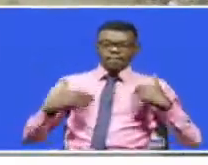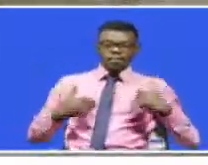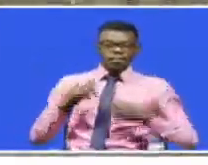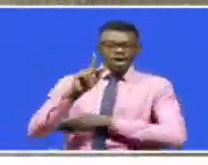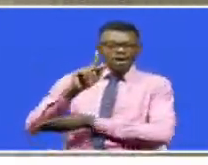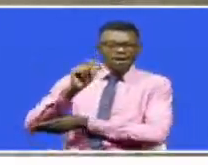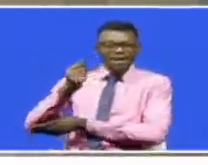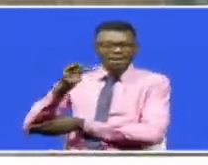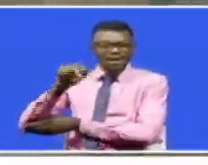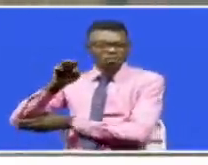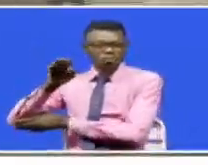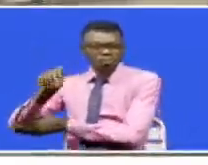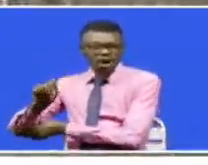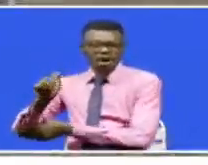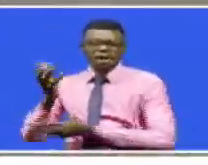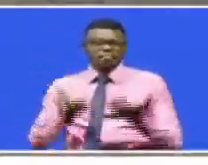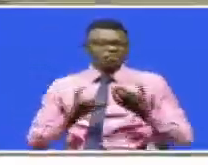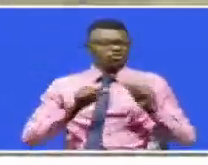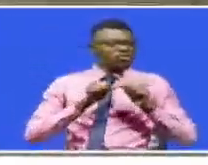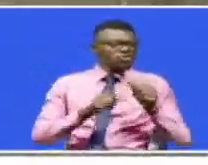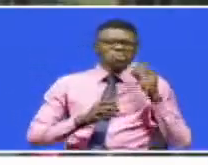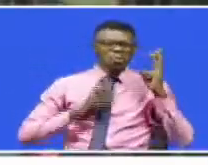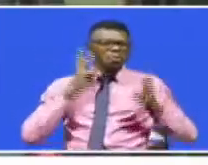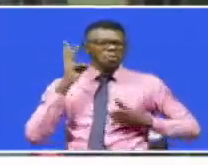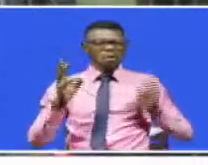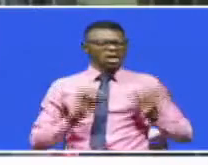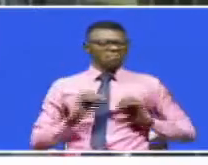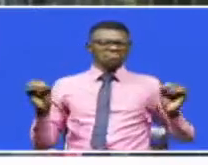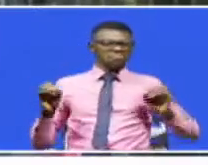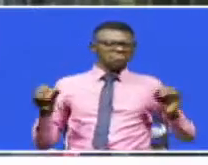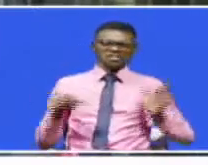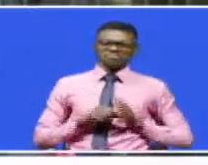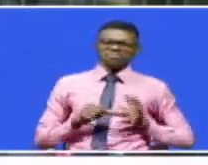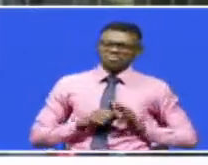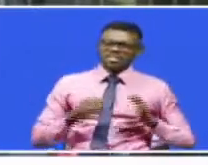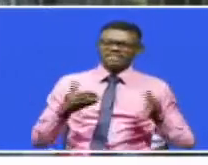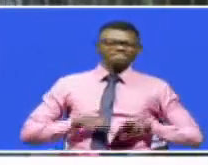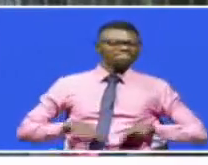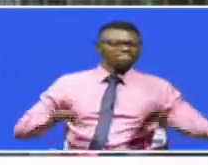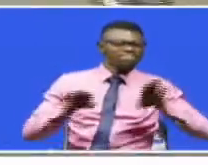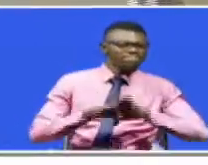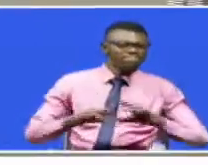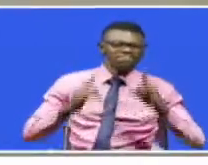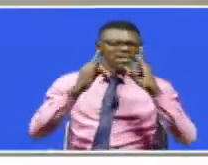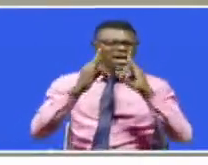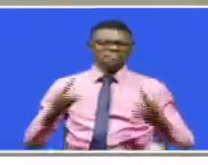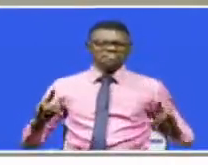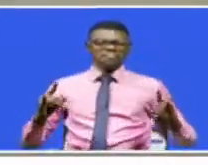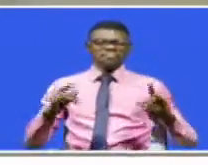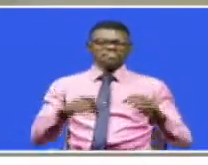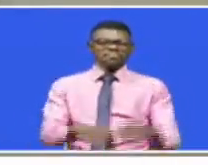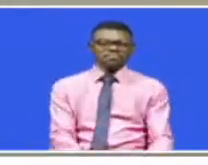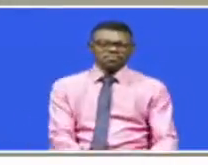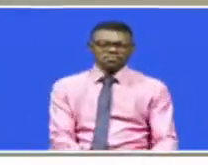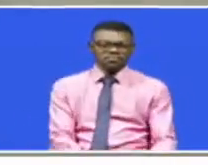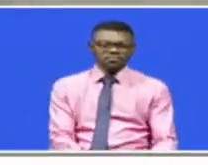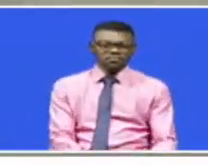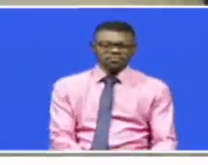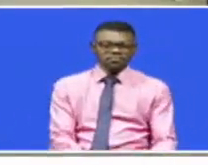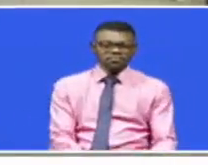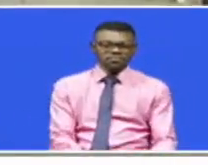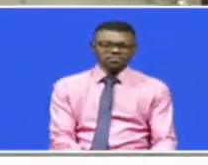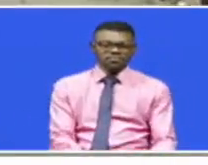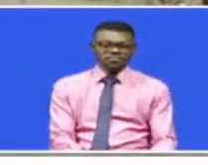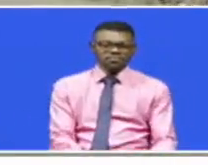continue with their business unbothered with the looming crisis over the camp. Timothy Otieno,